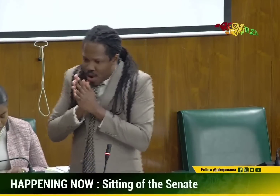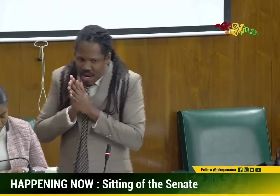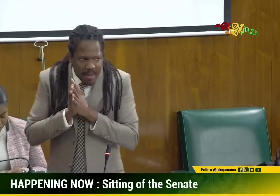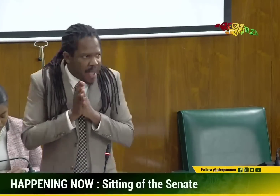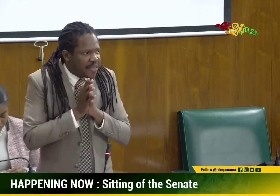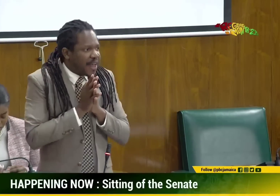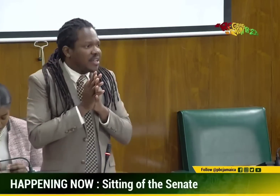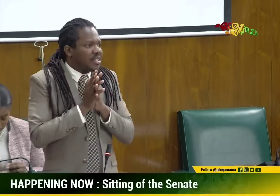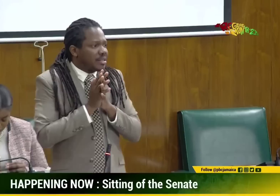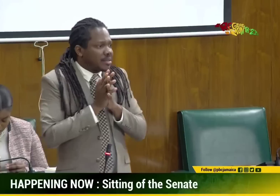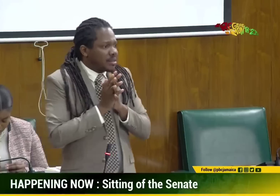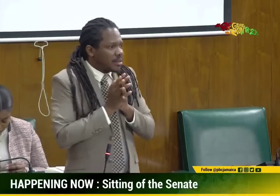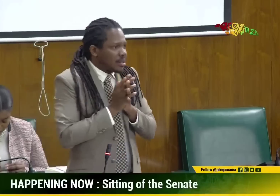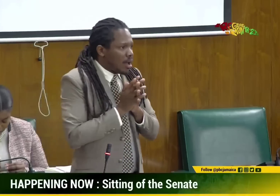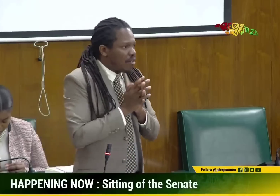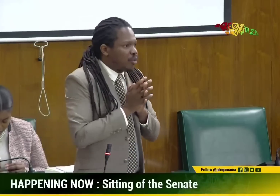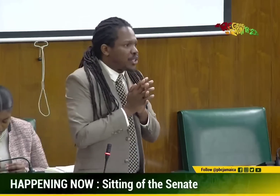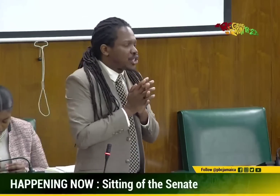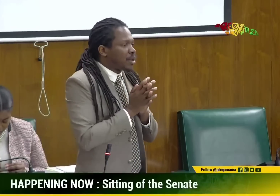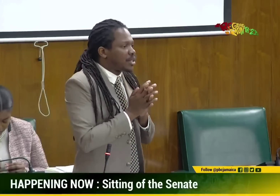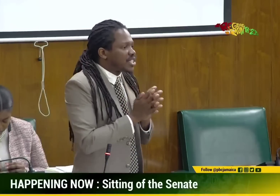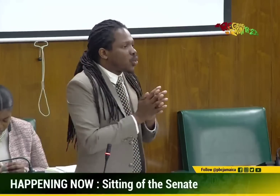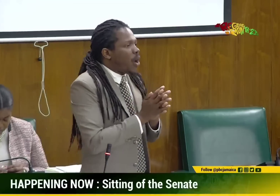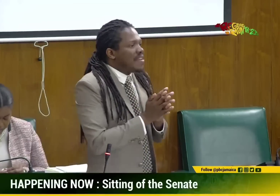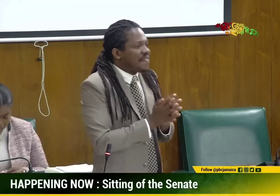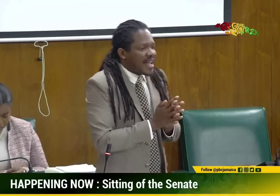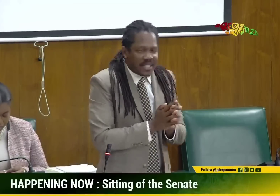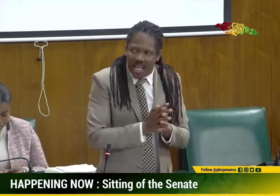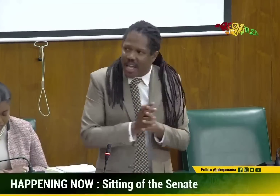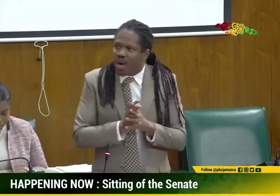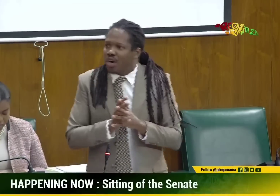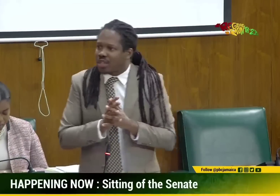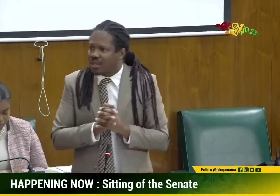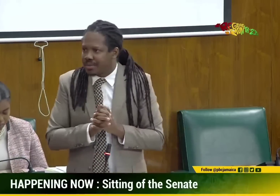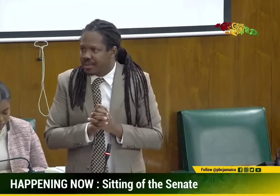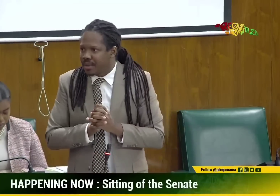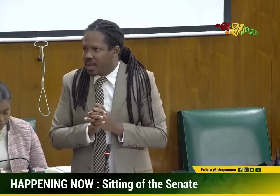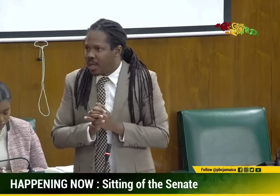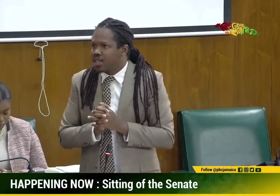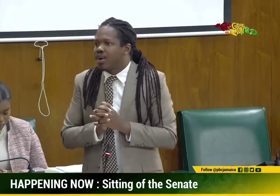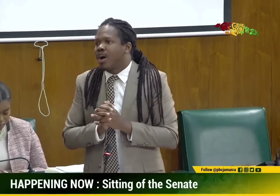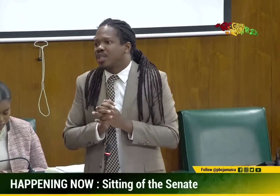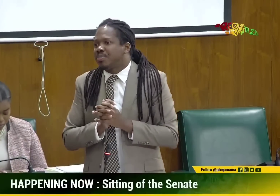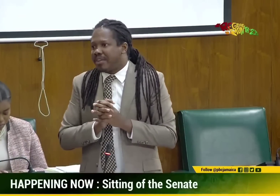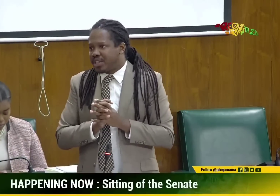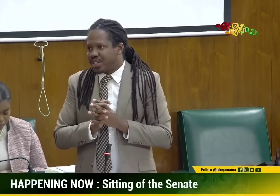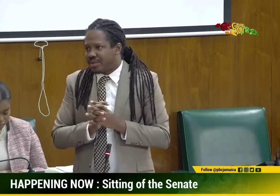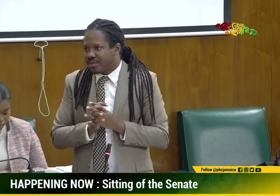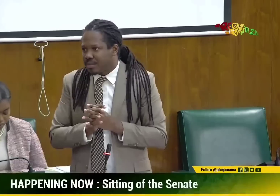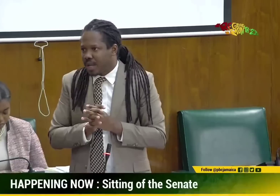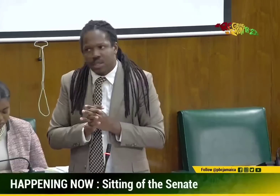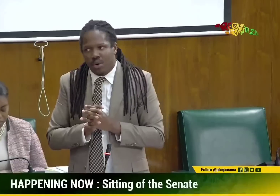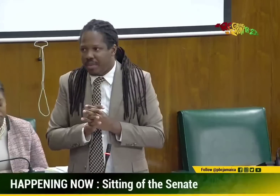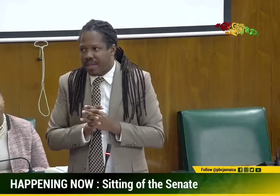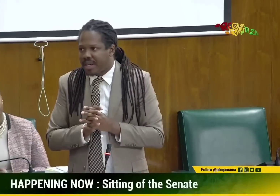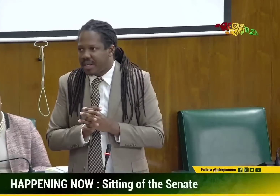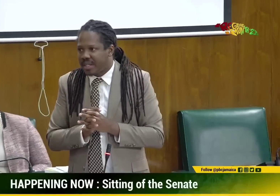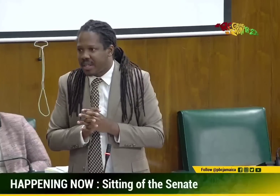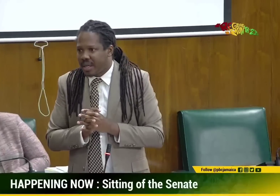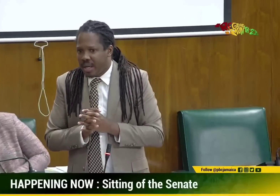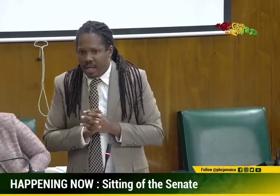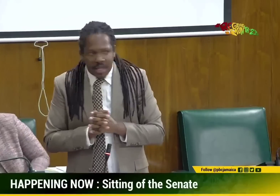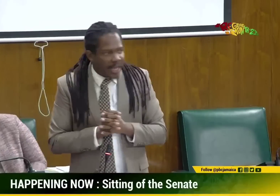The only method of which disqualifies a cut is cross parish. That's the only